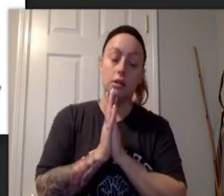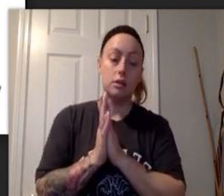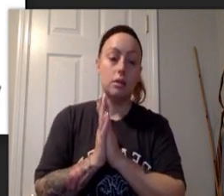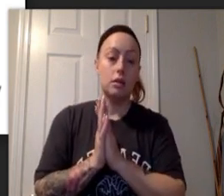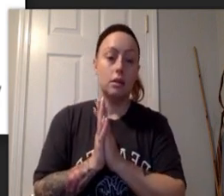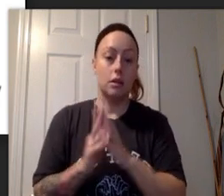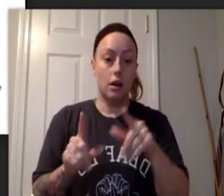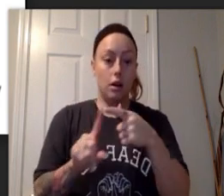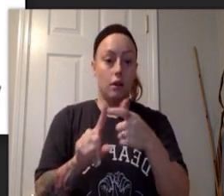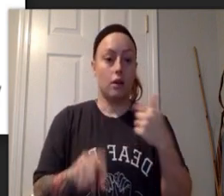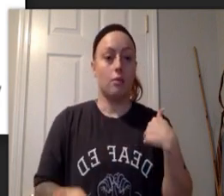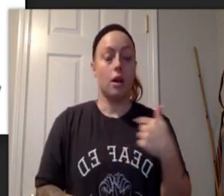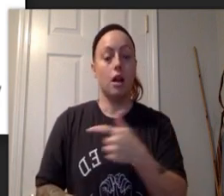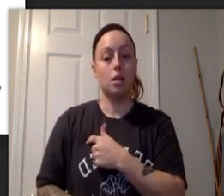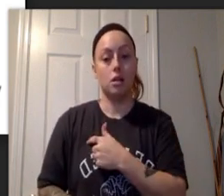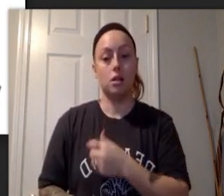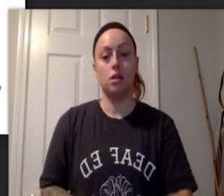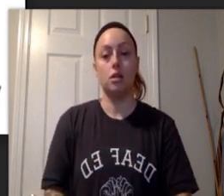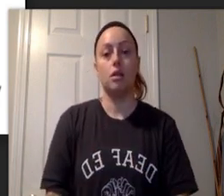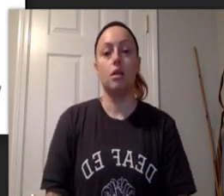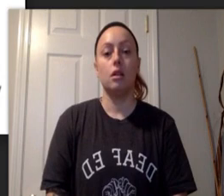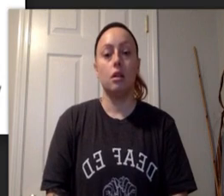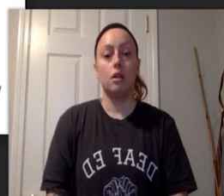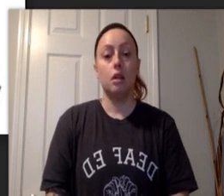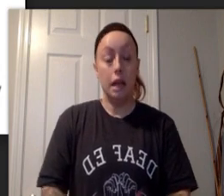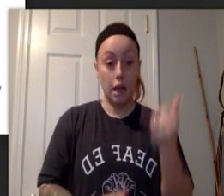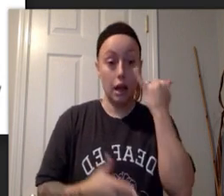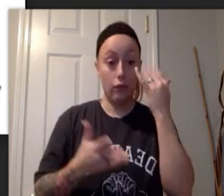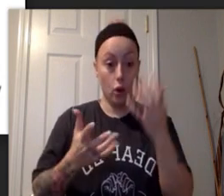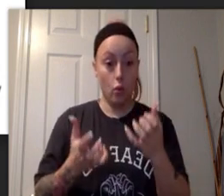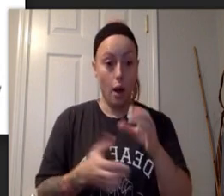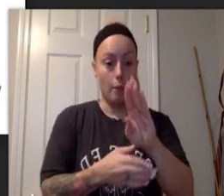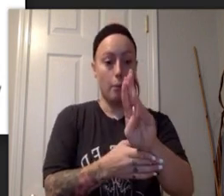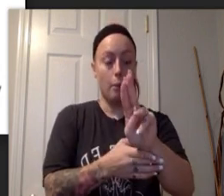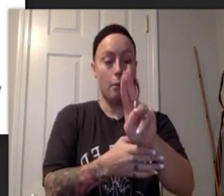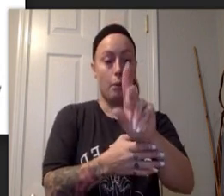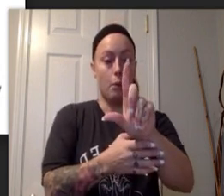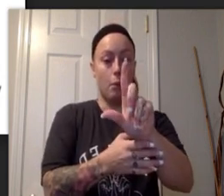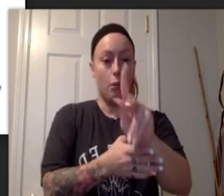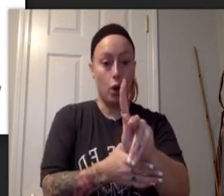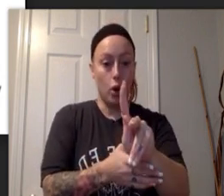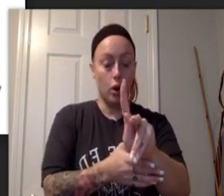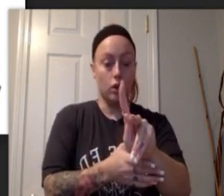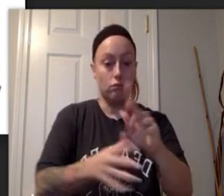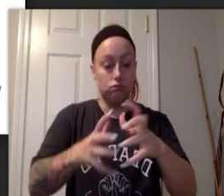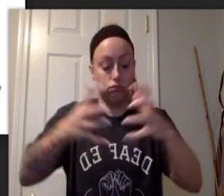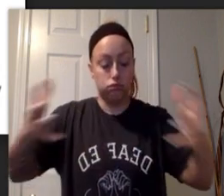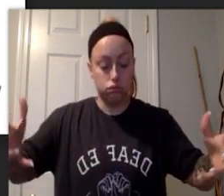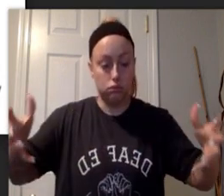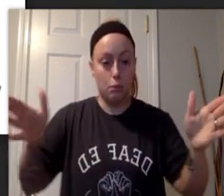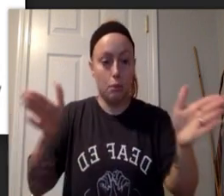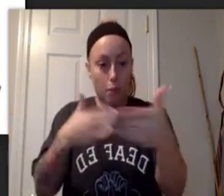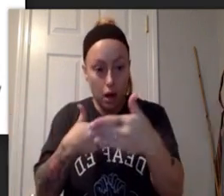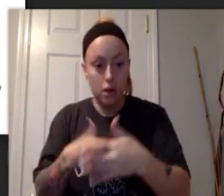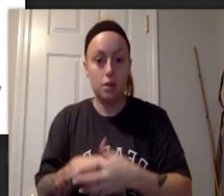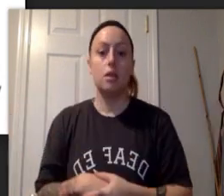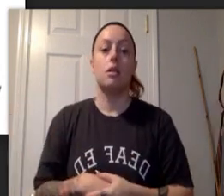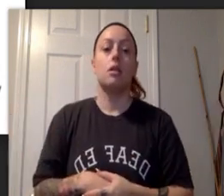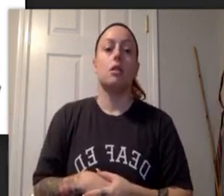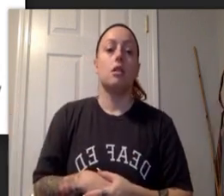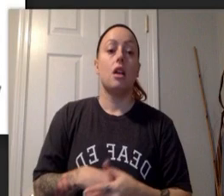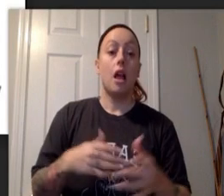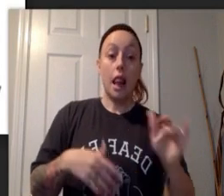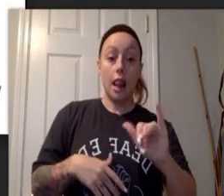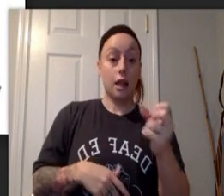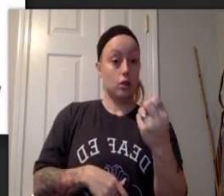them out. And then the bulk fund. So if you wanted a bulk amount, a box or a case of naloxone is 12 kits.